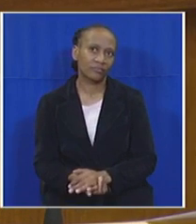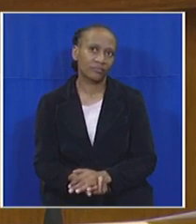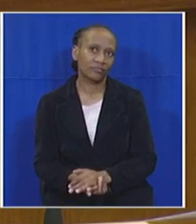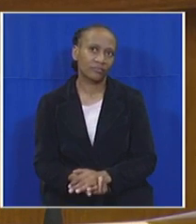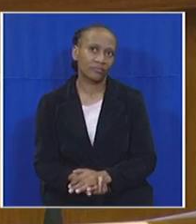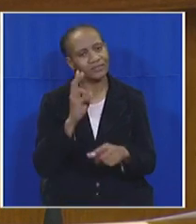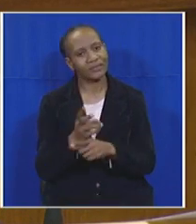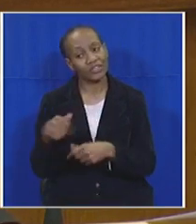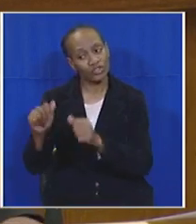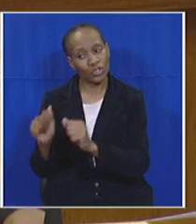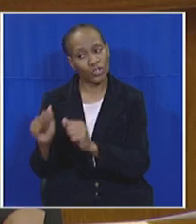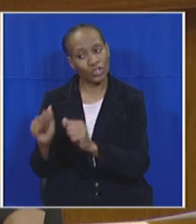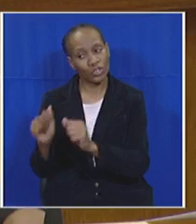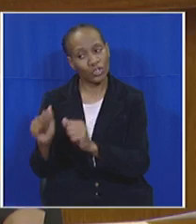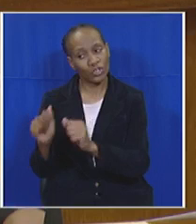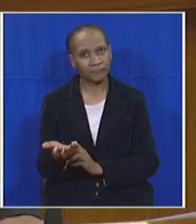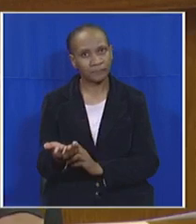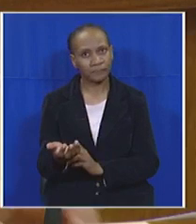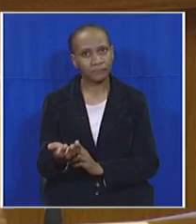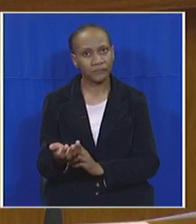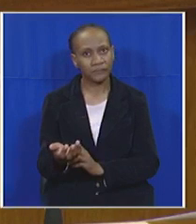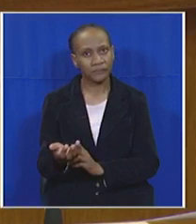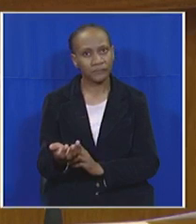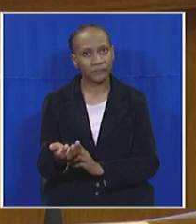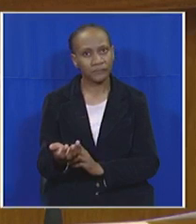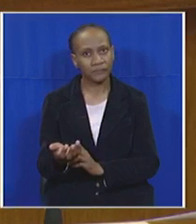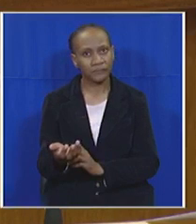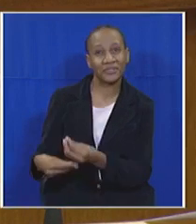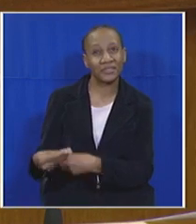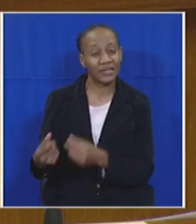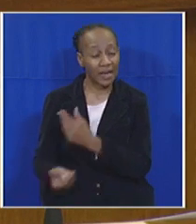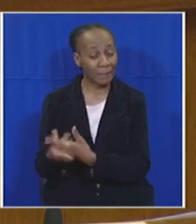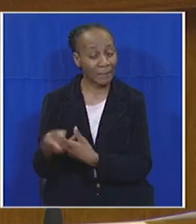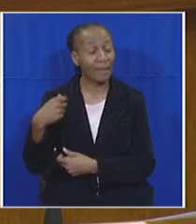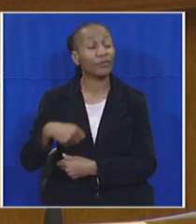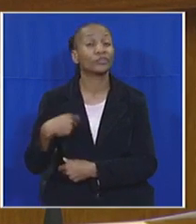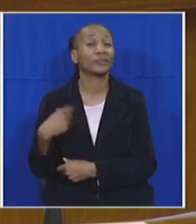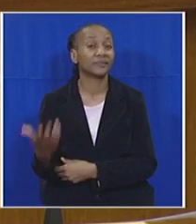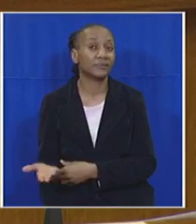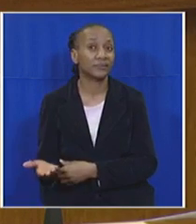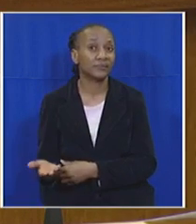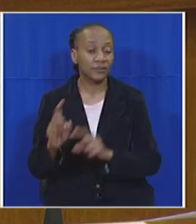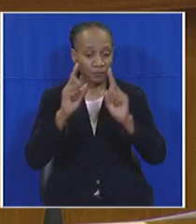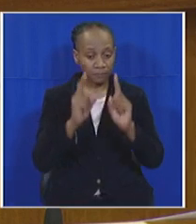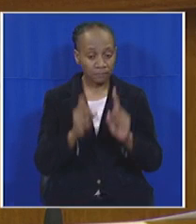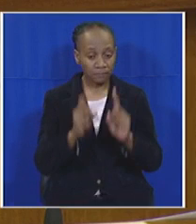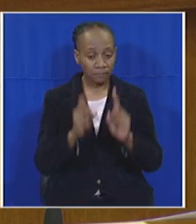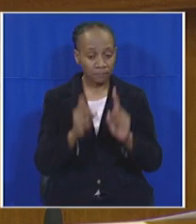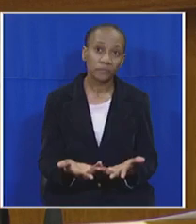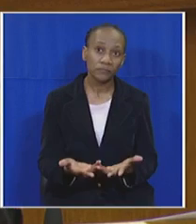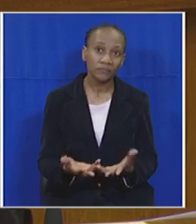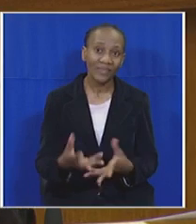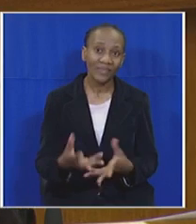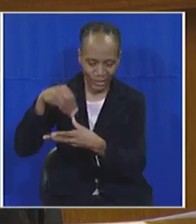concern, Chairperson, is the rampant corruption which is prevalent in local municipalities, and particularly so in